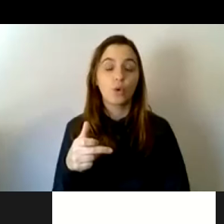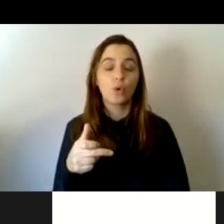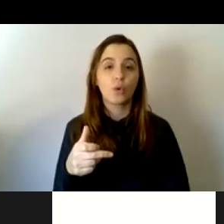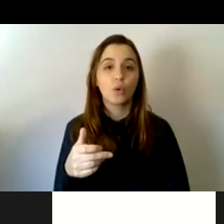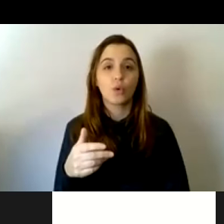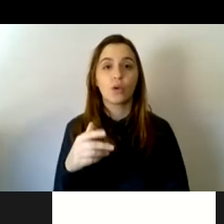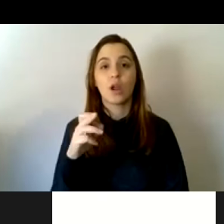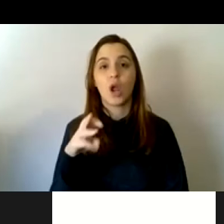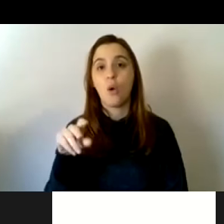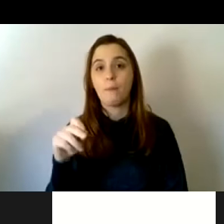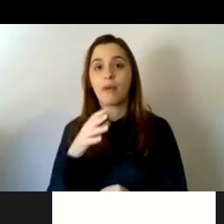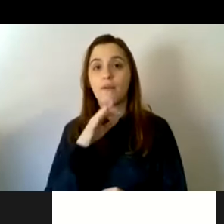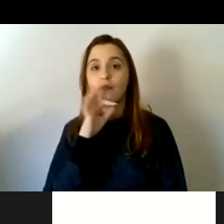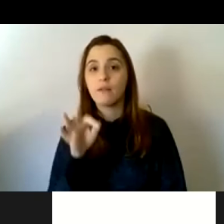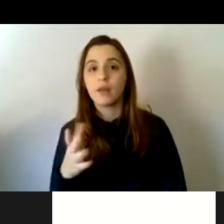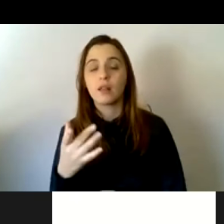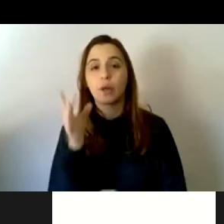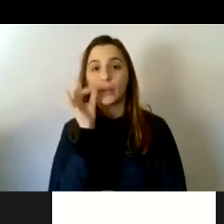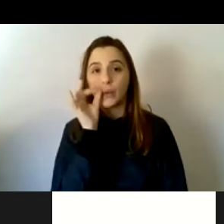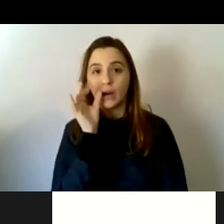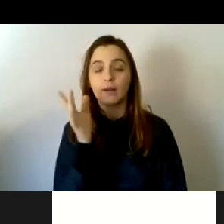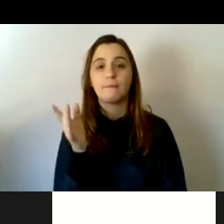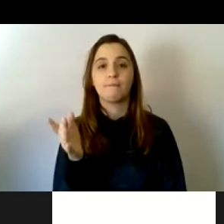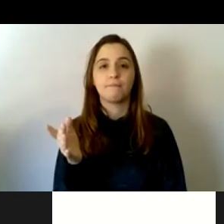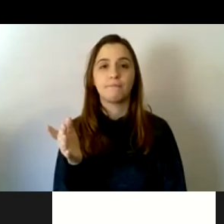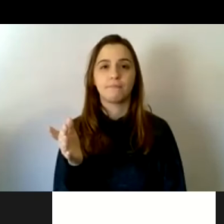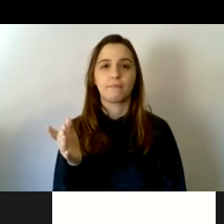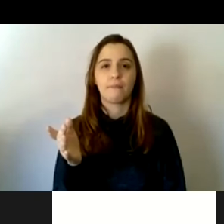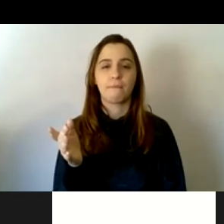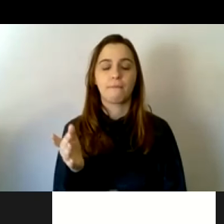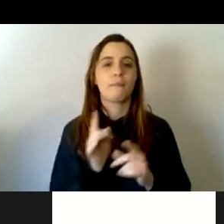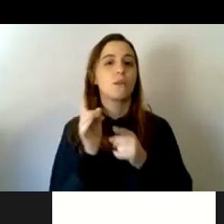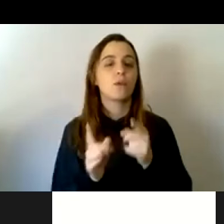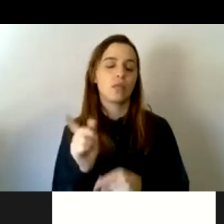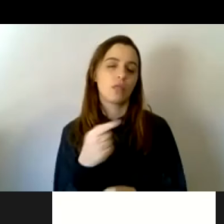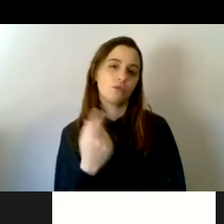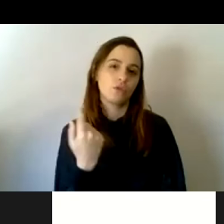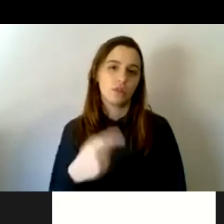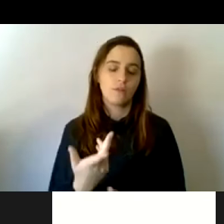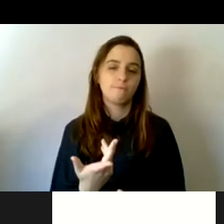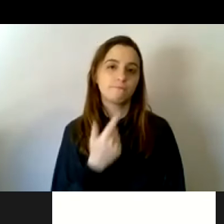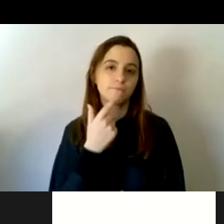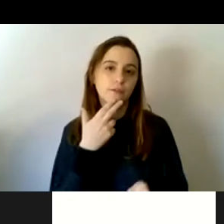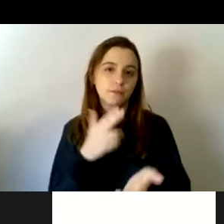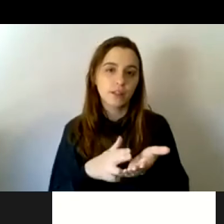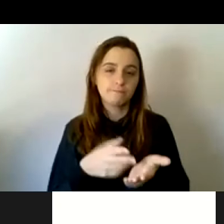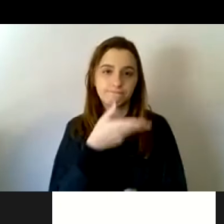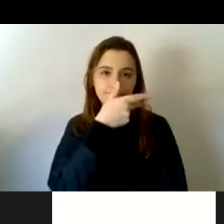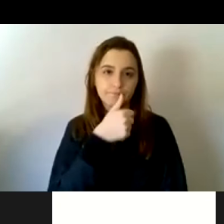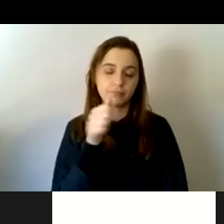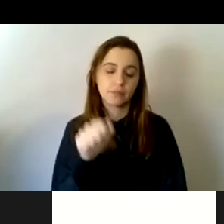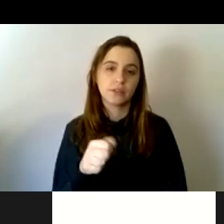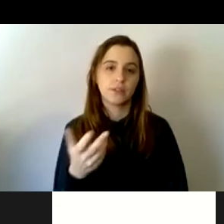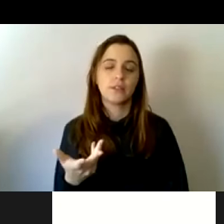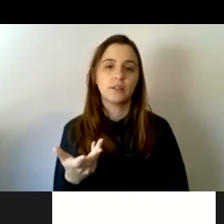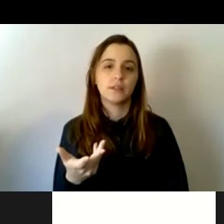in Hungary, which is, we must admit, is unfortunately, in most of the times, it's a